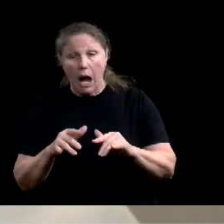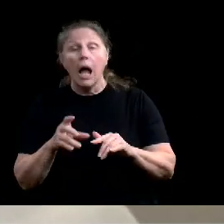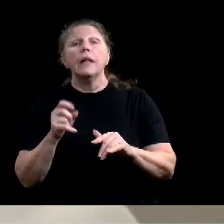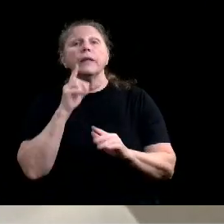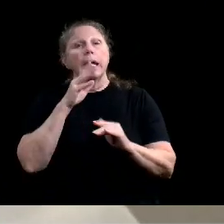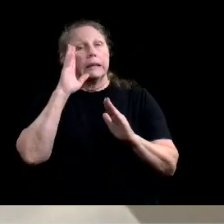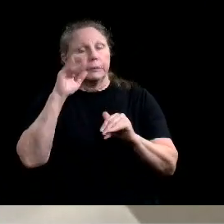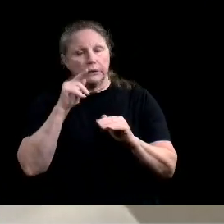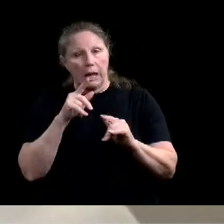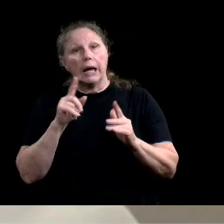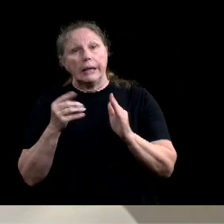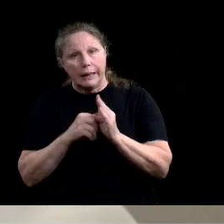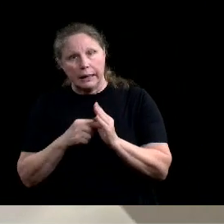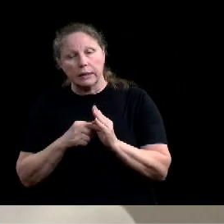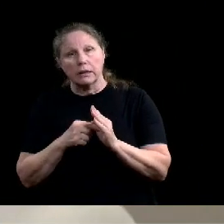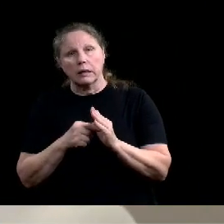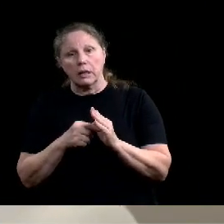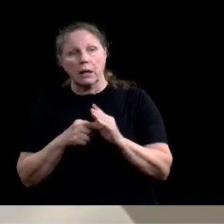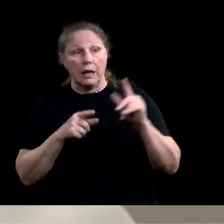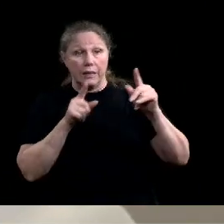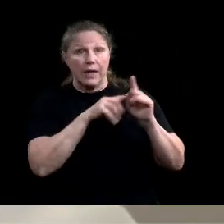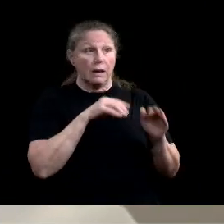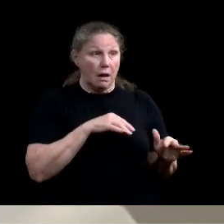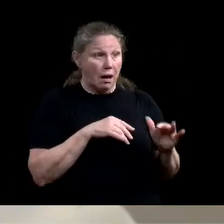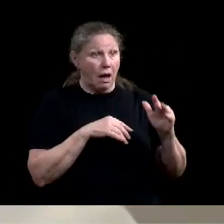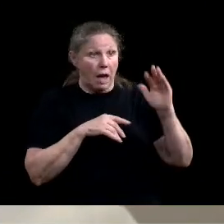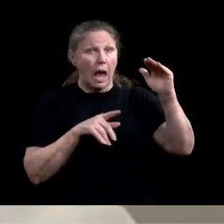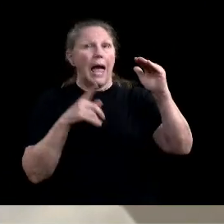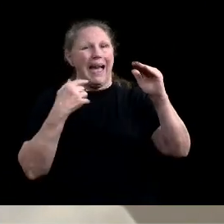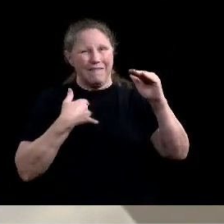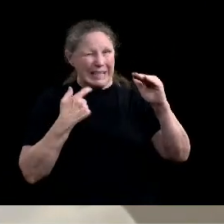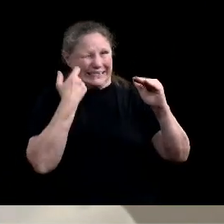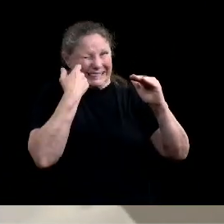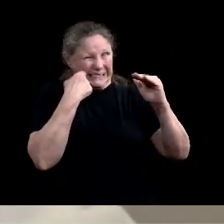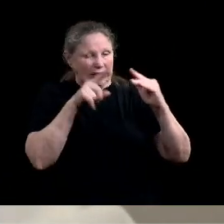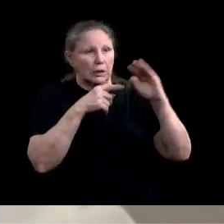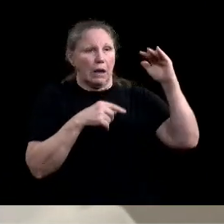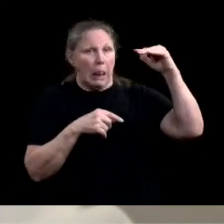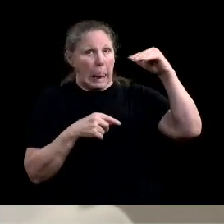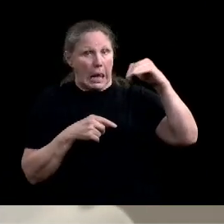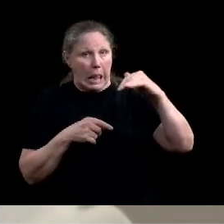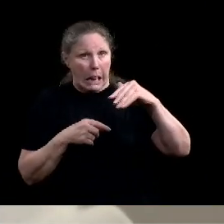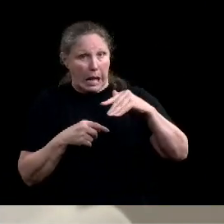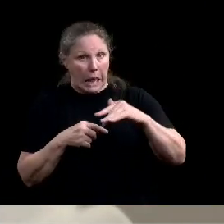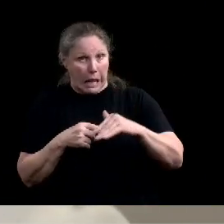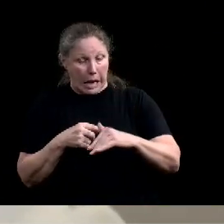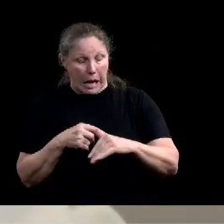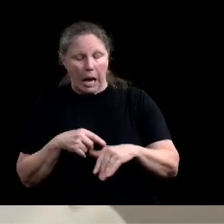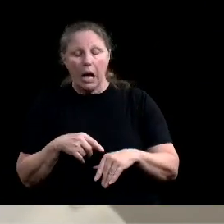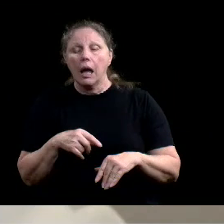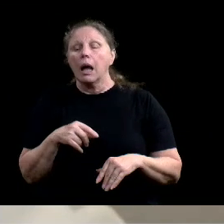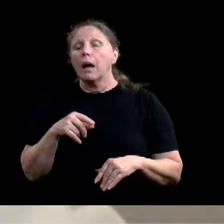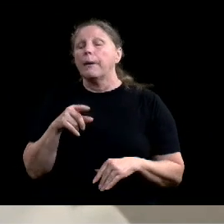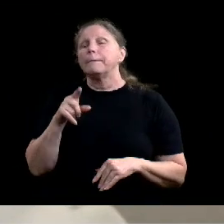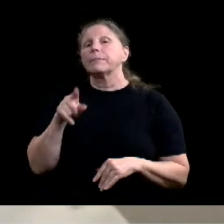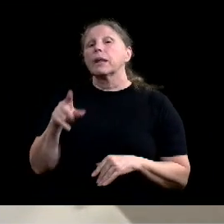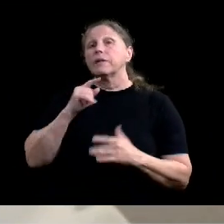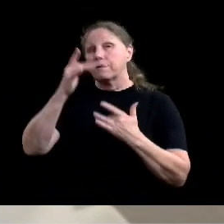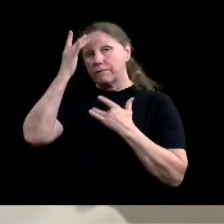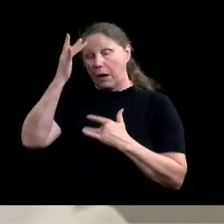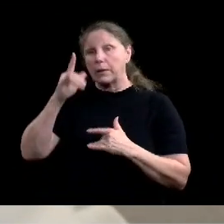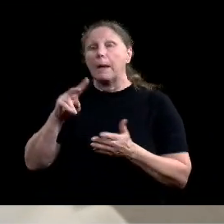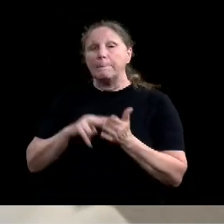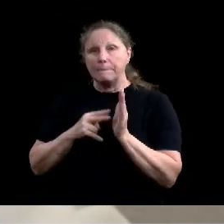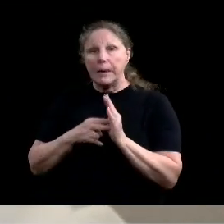curve. We do need to begin to think about this virus in terms of ebbs and flows, as opposed to